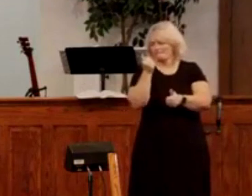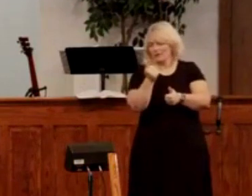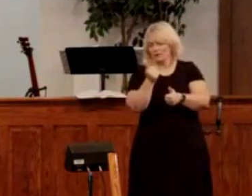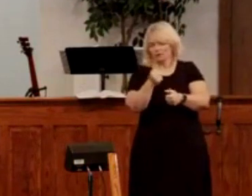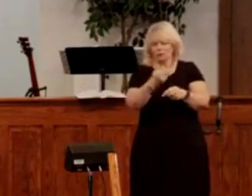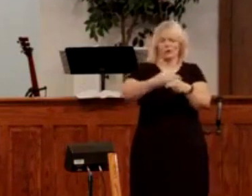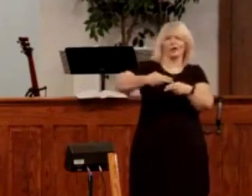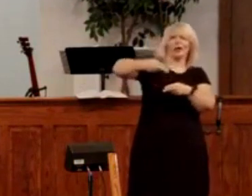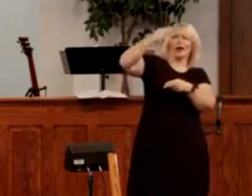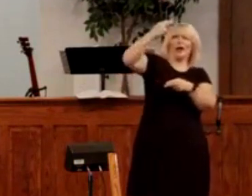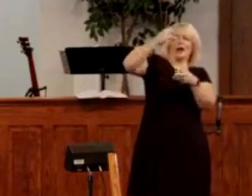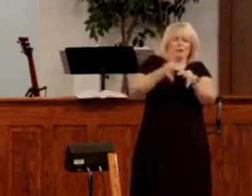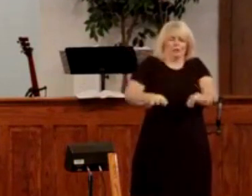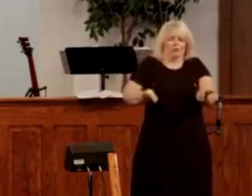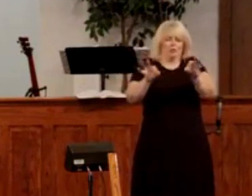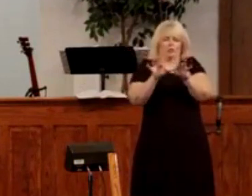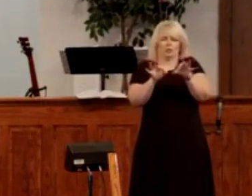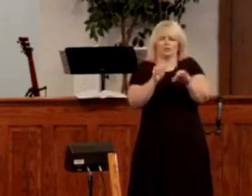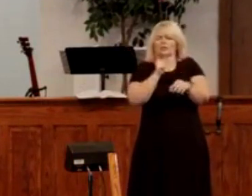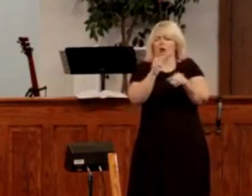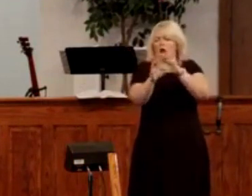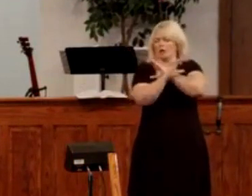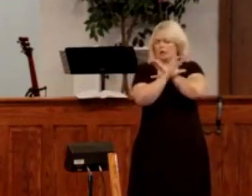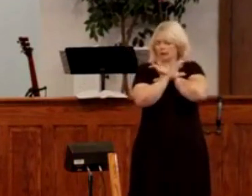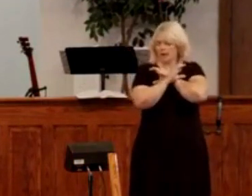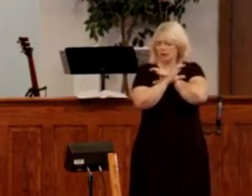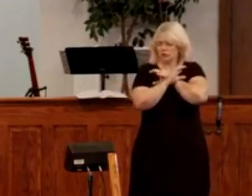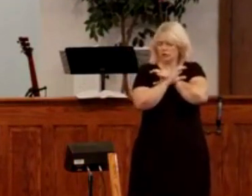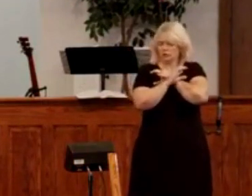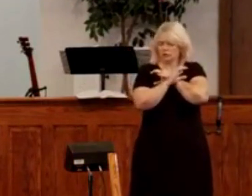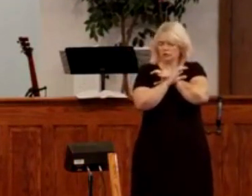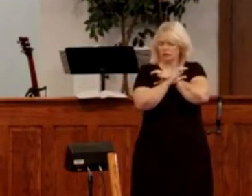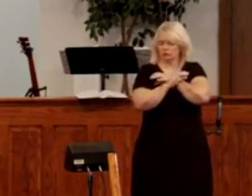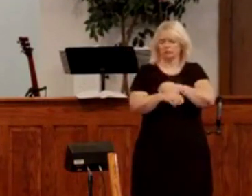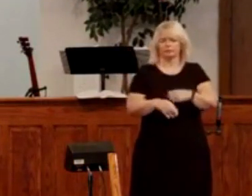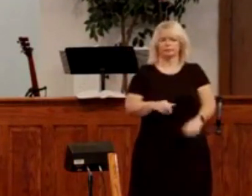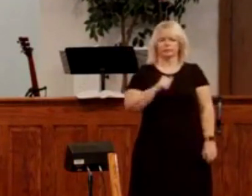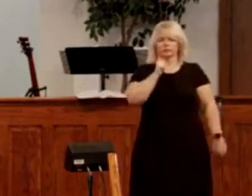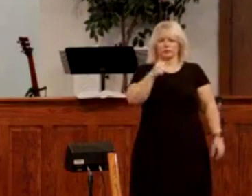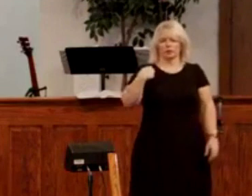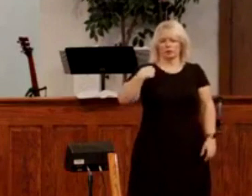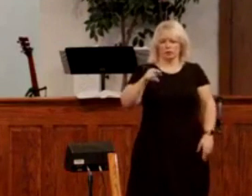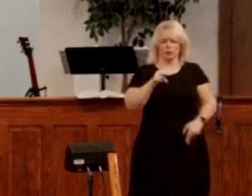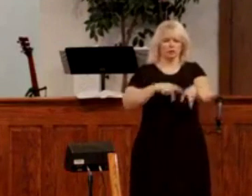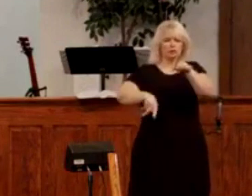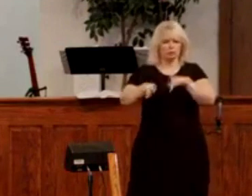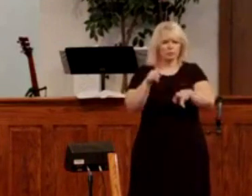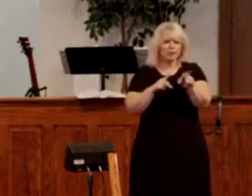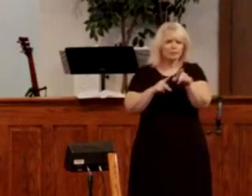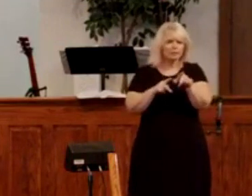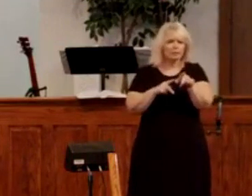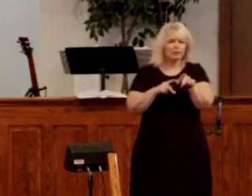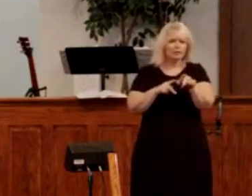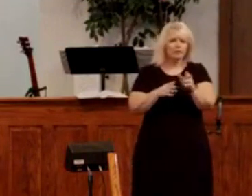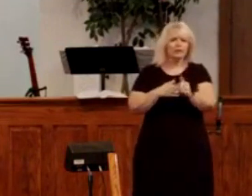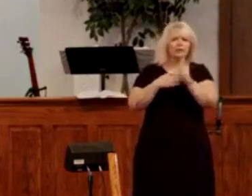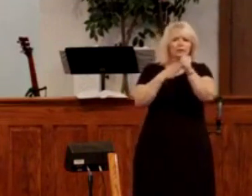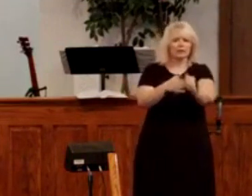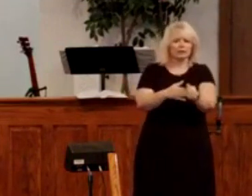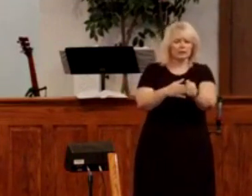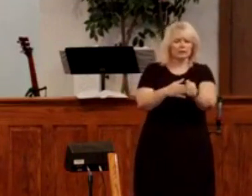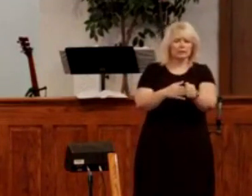status, low compassionate, ungodly pagans. The leadership that they were told to submit